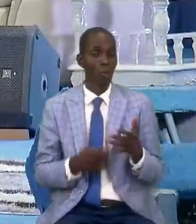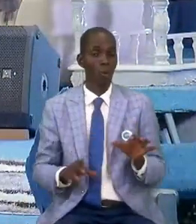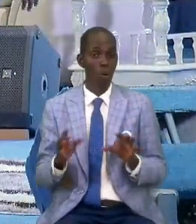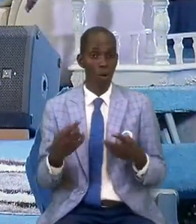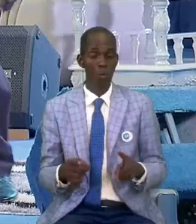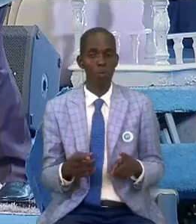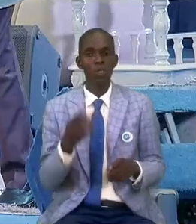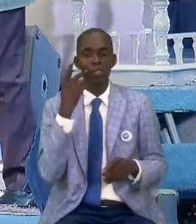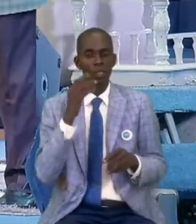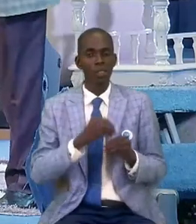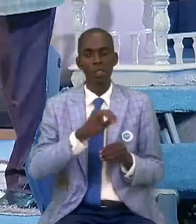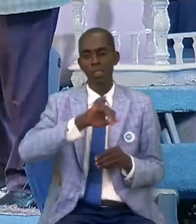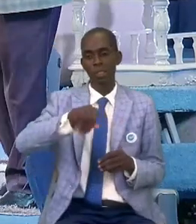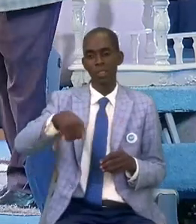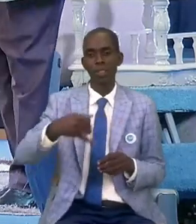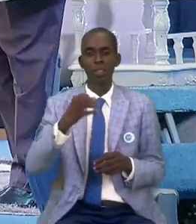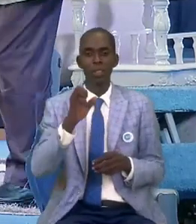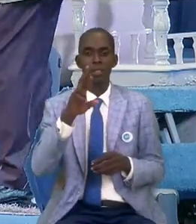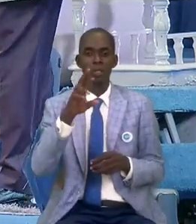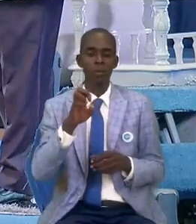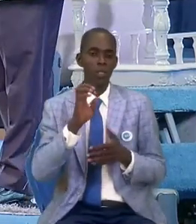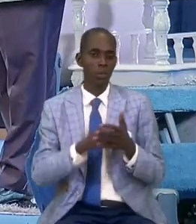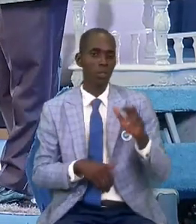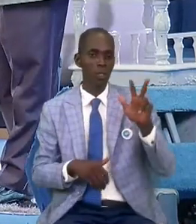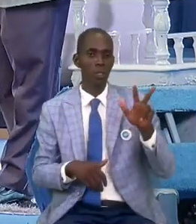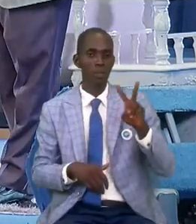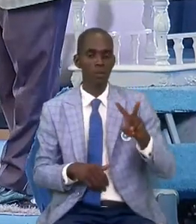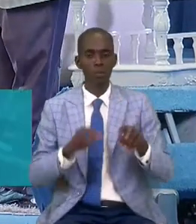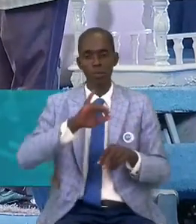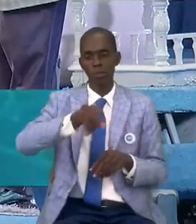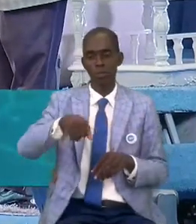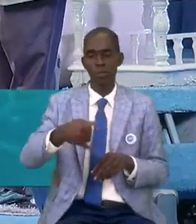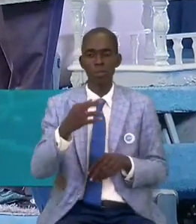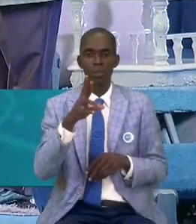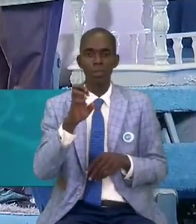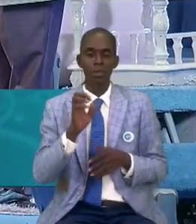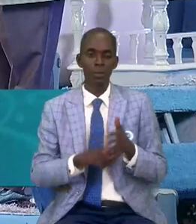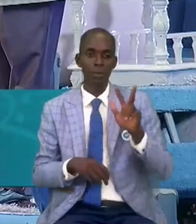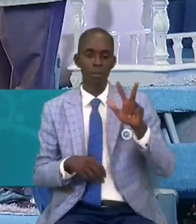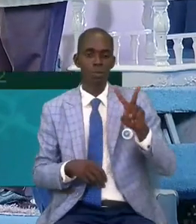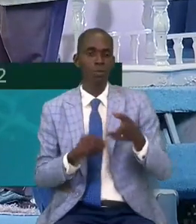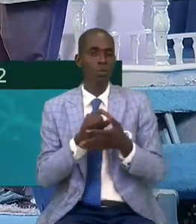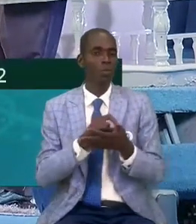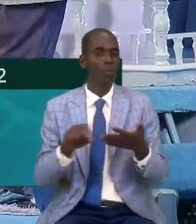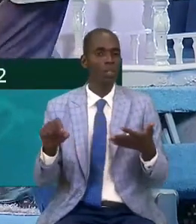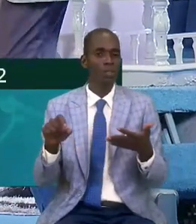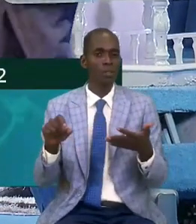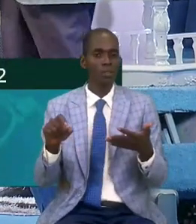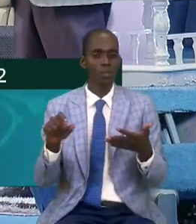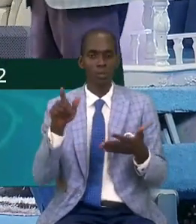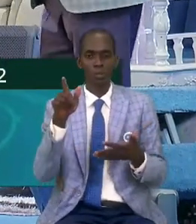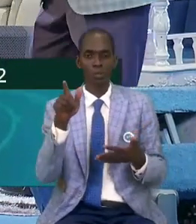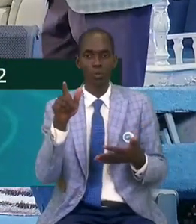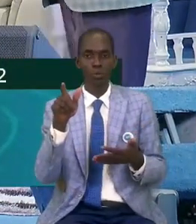32, I'm reading from verse 21. In Jeremiah 32, we're reading from verse